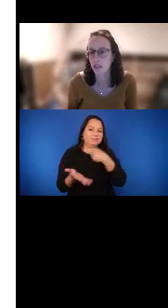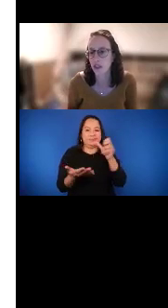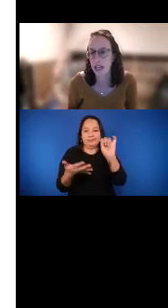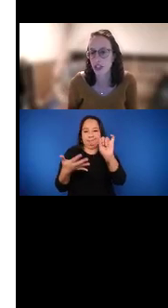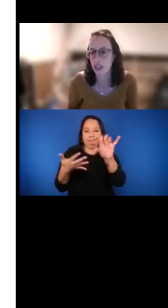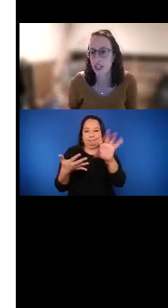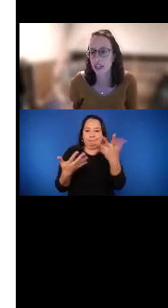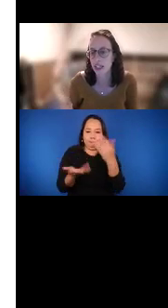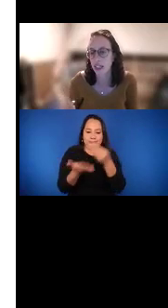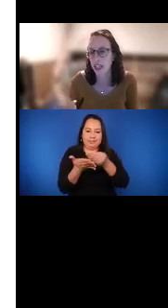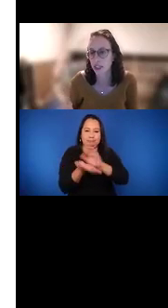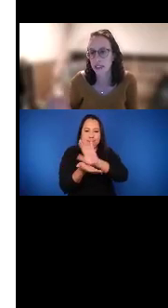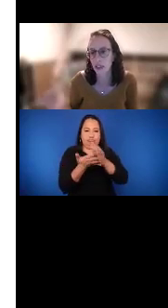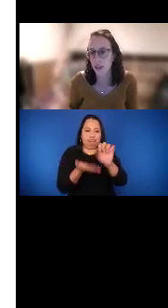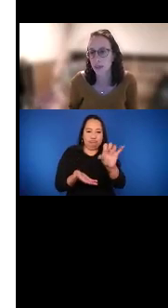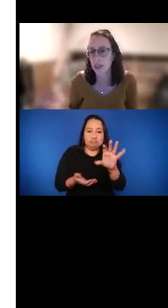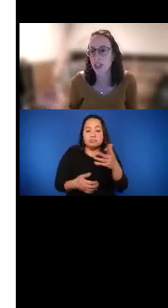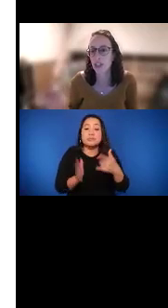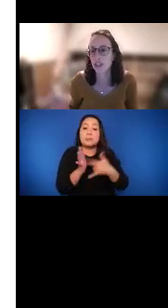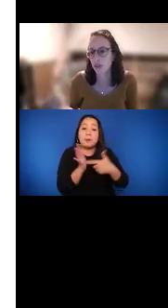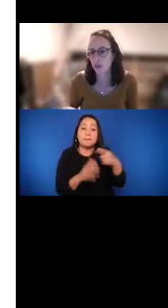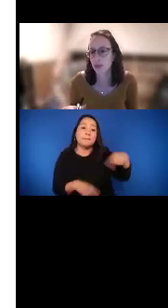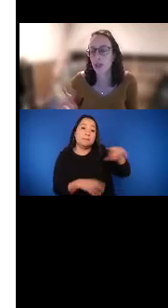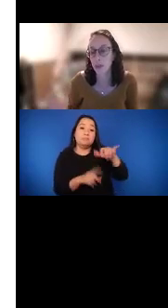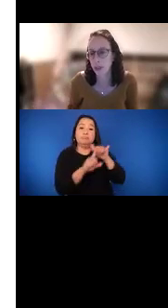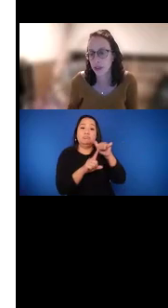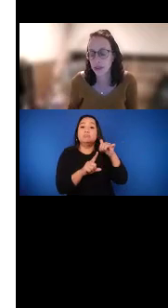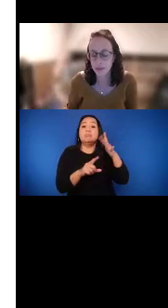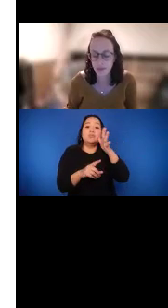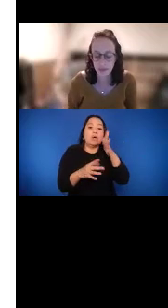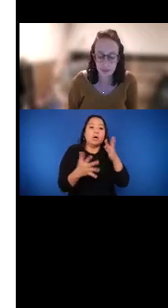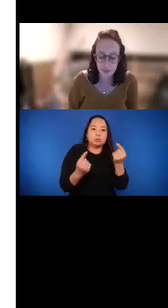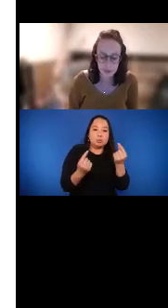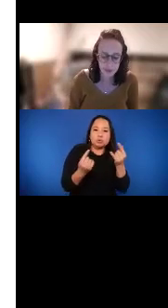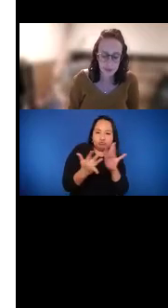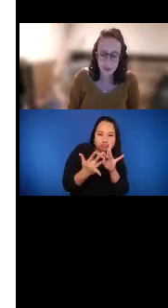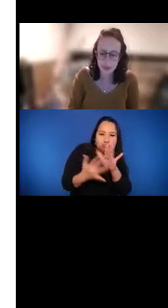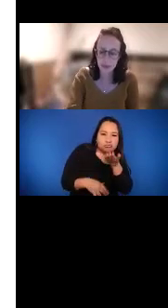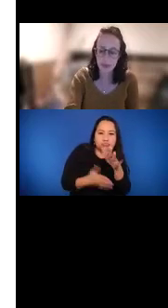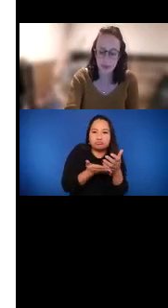personal information and then later sell them to criminals.